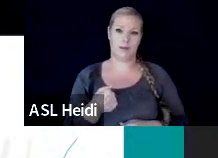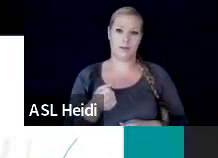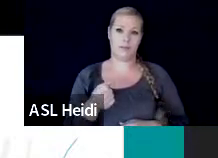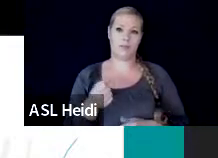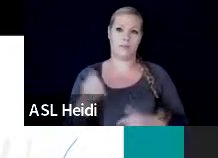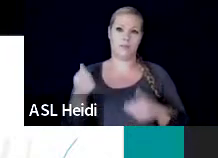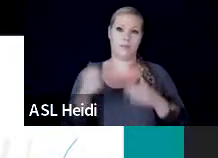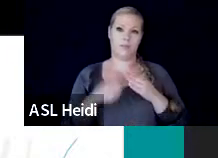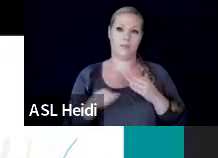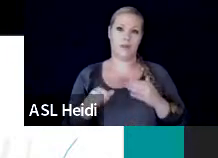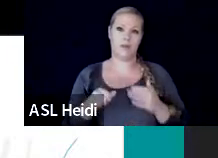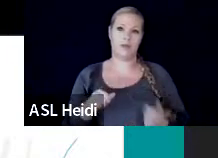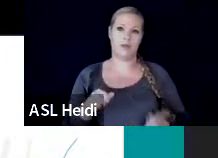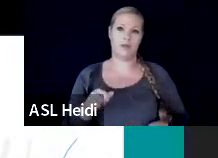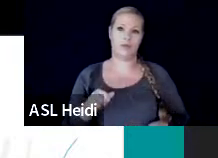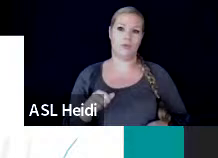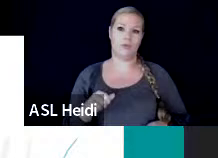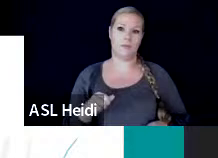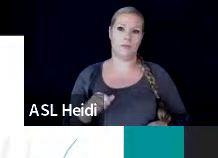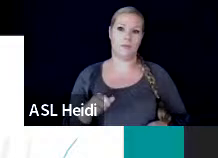underneath